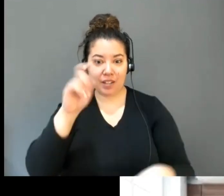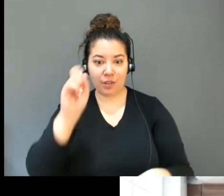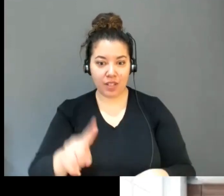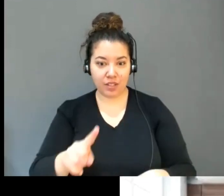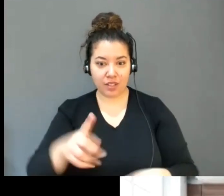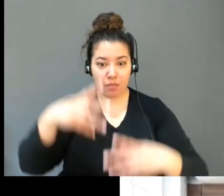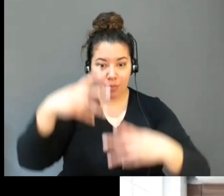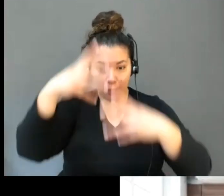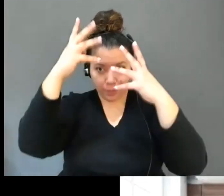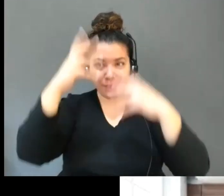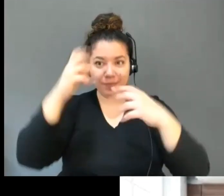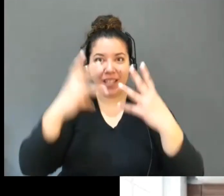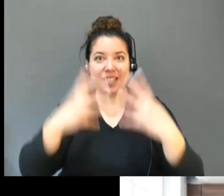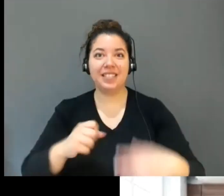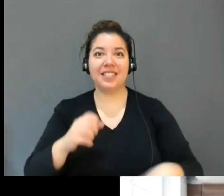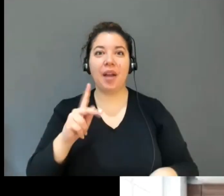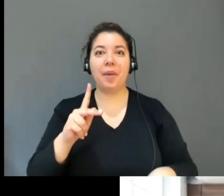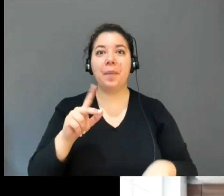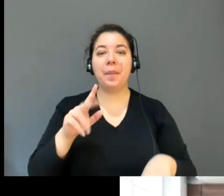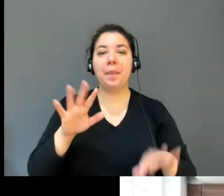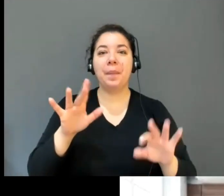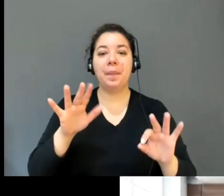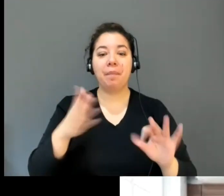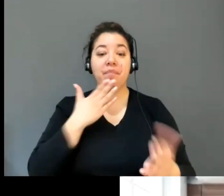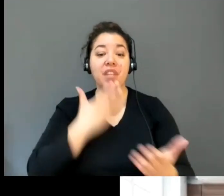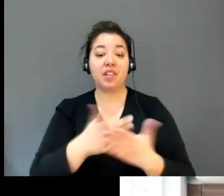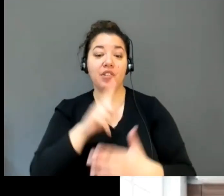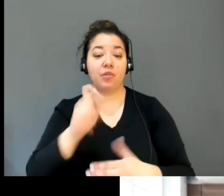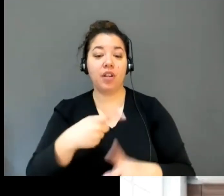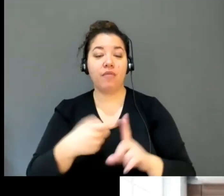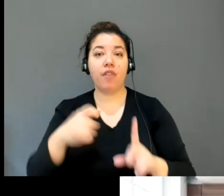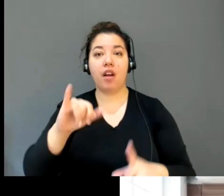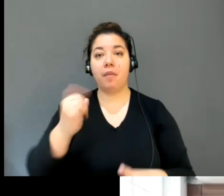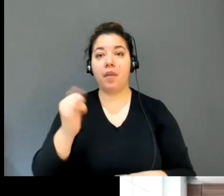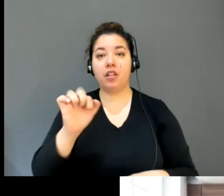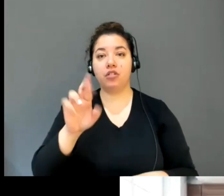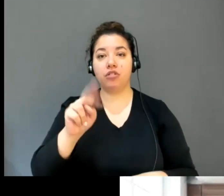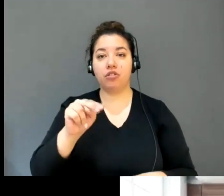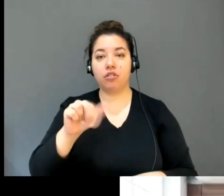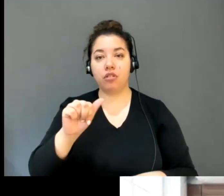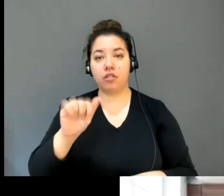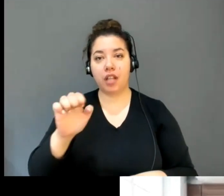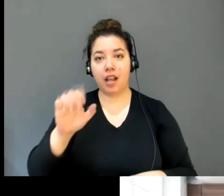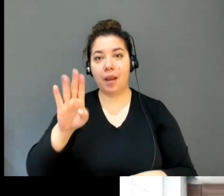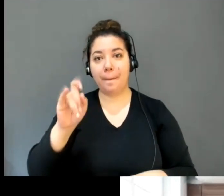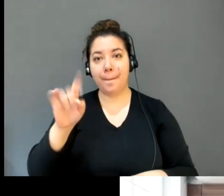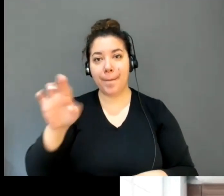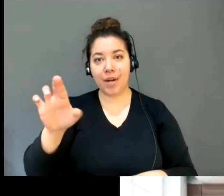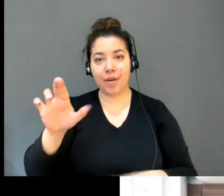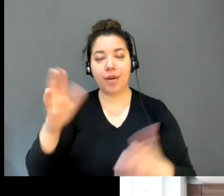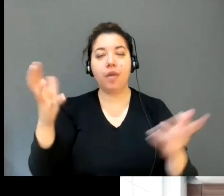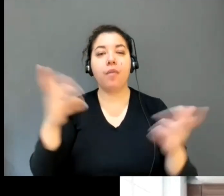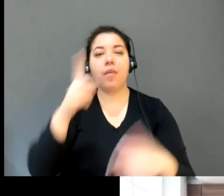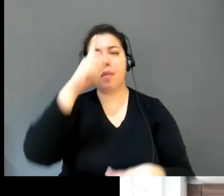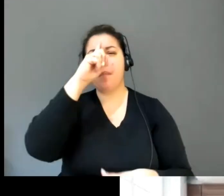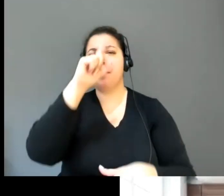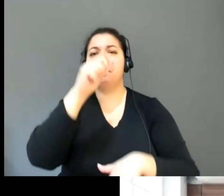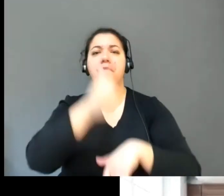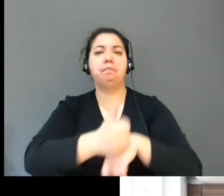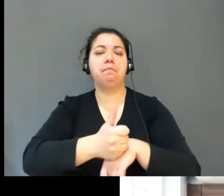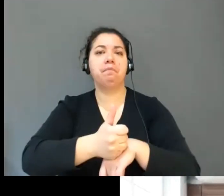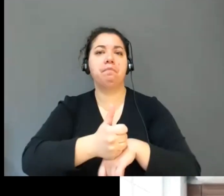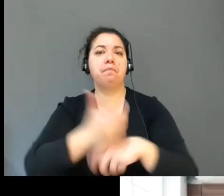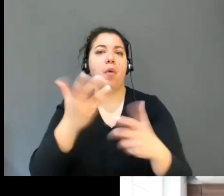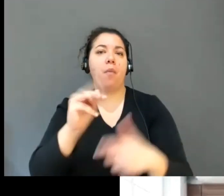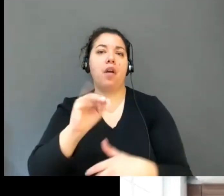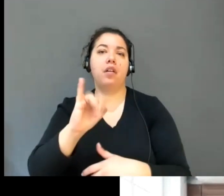all the time. Here's a good question from Journey Booker. What is the mindset you need to have while working in this industry? We've